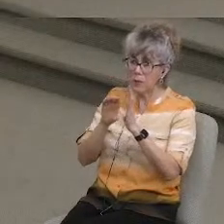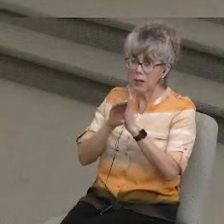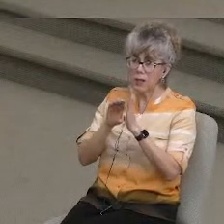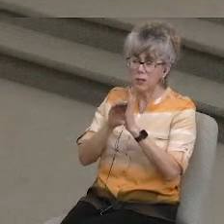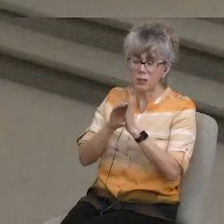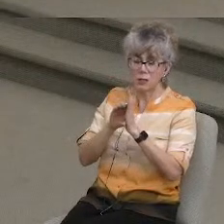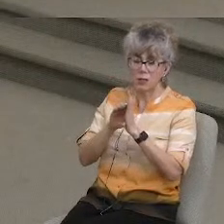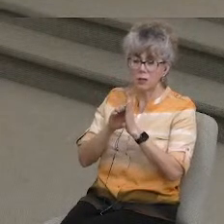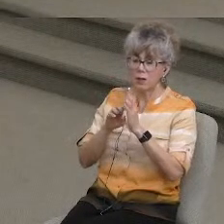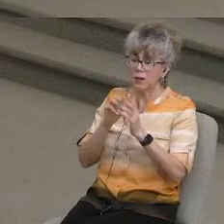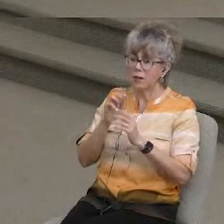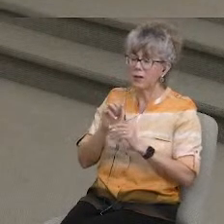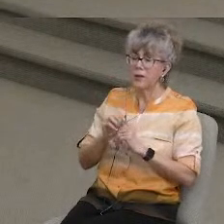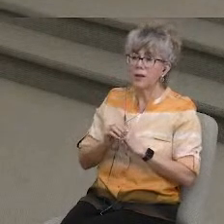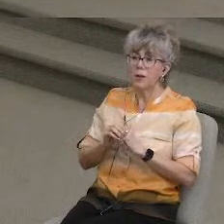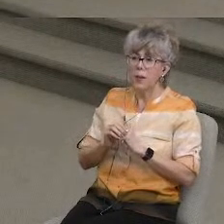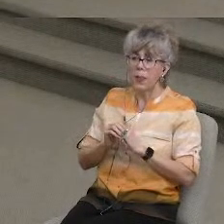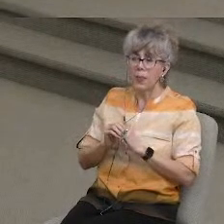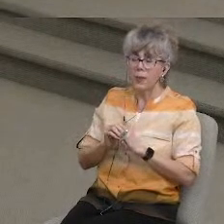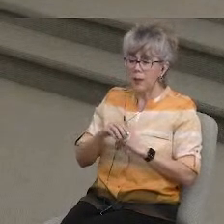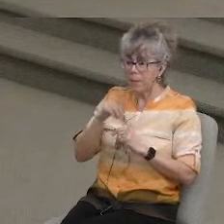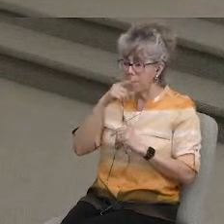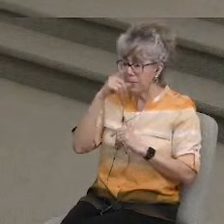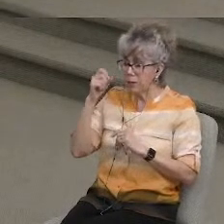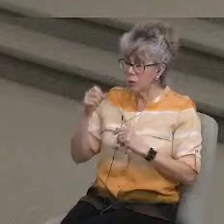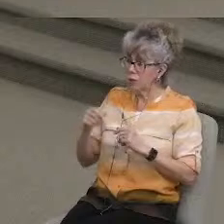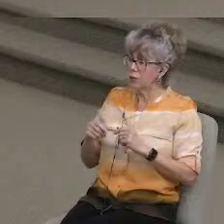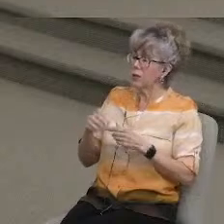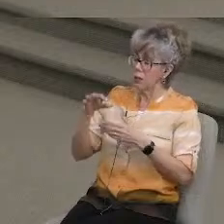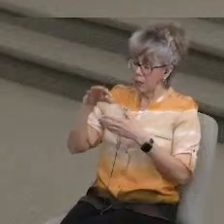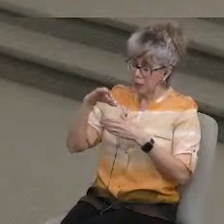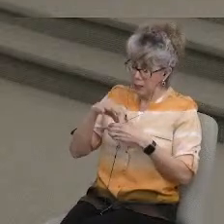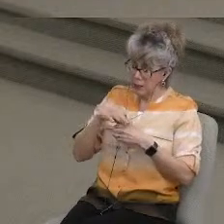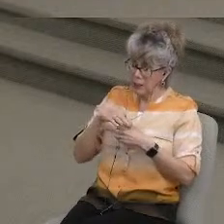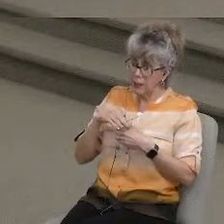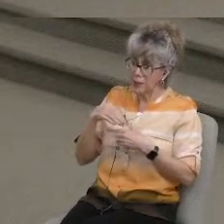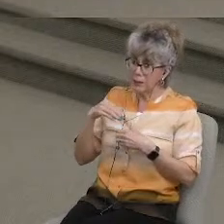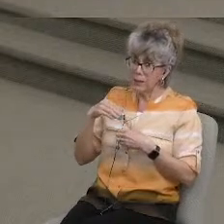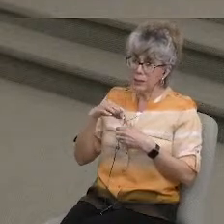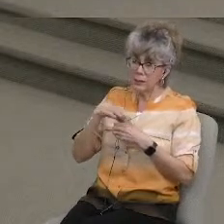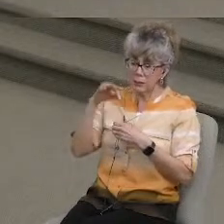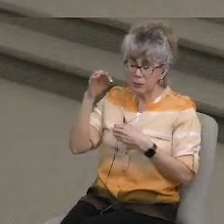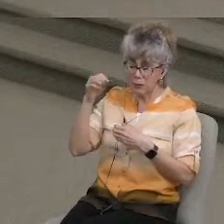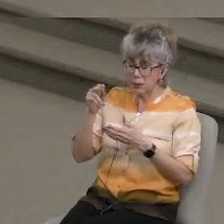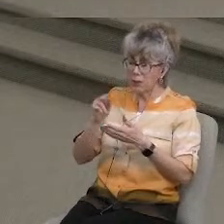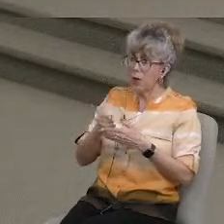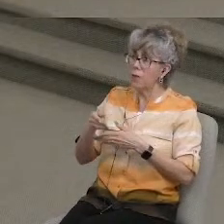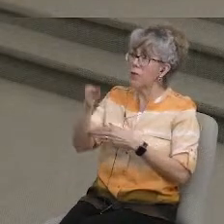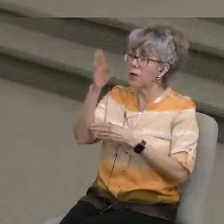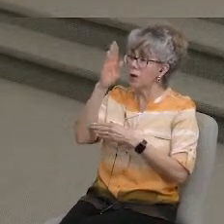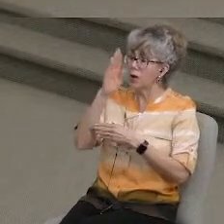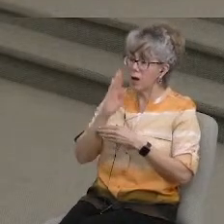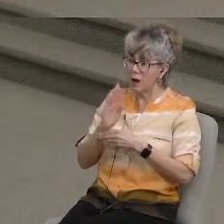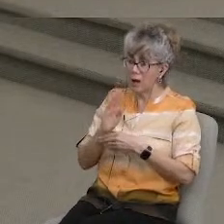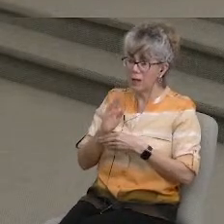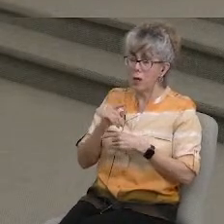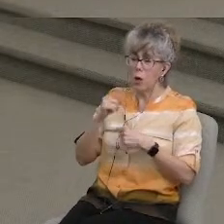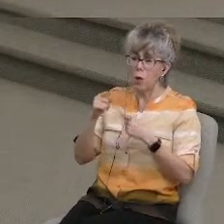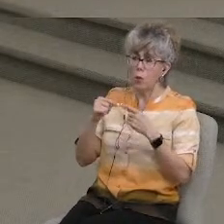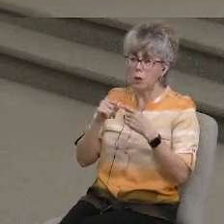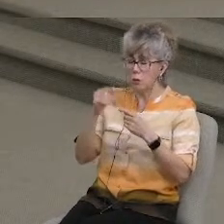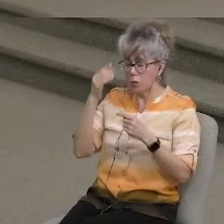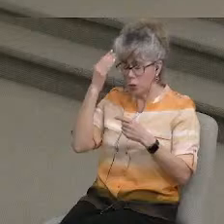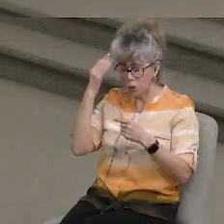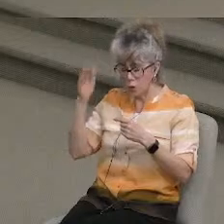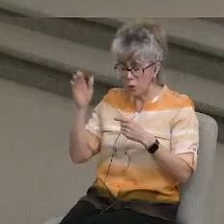picture right now. Because of the Spirit of God dwelling in you. And when you don't know how to pray, you don't know what to pray, the